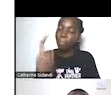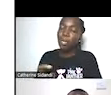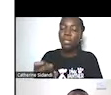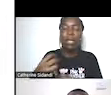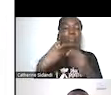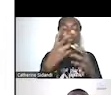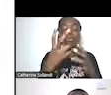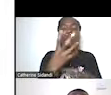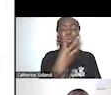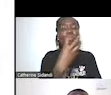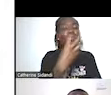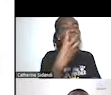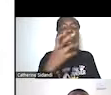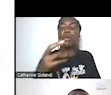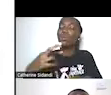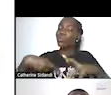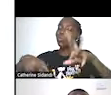of the